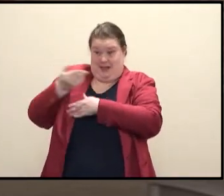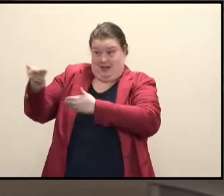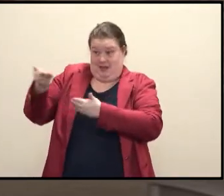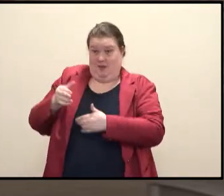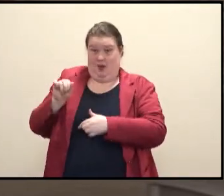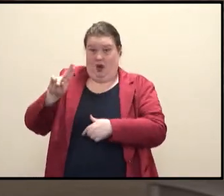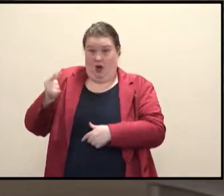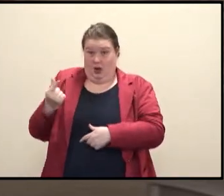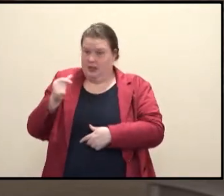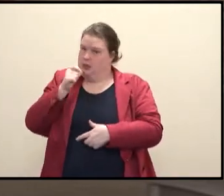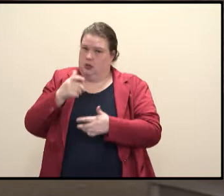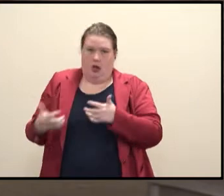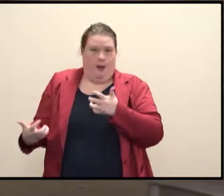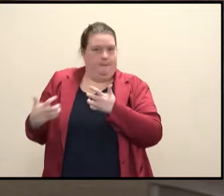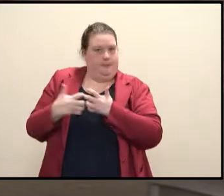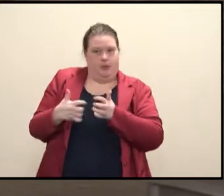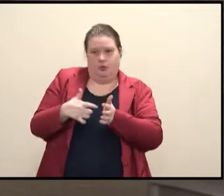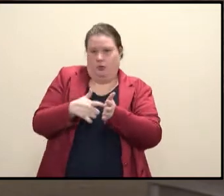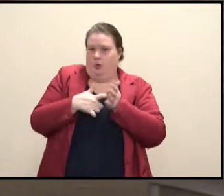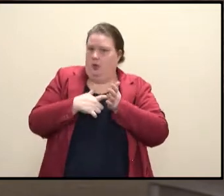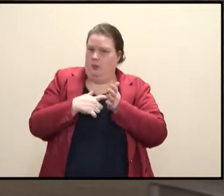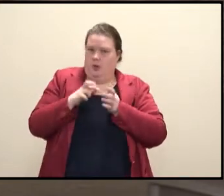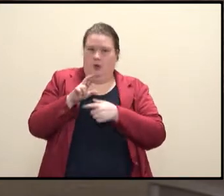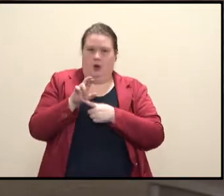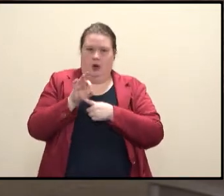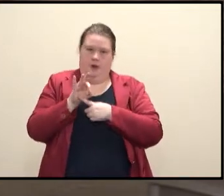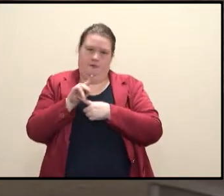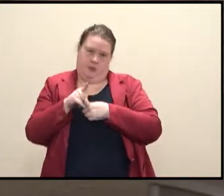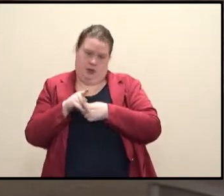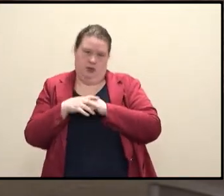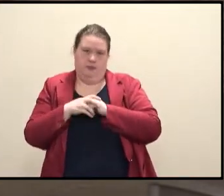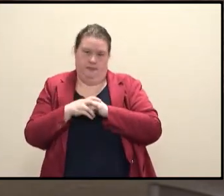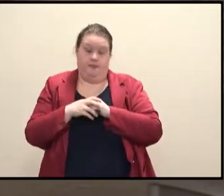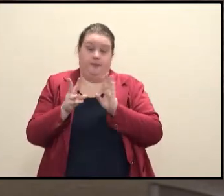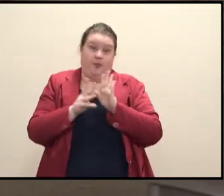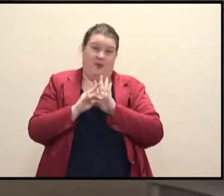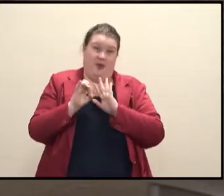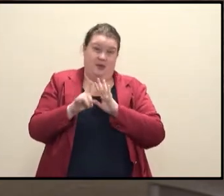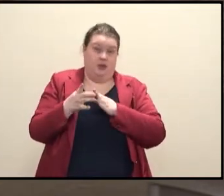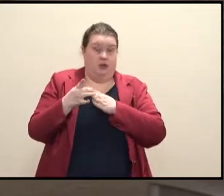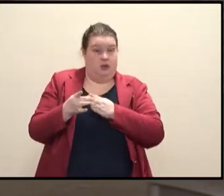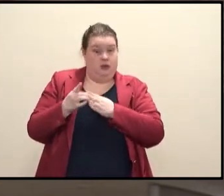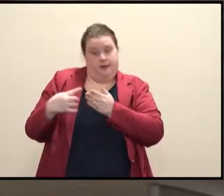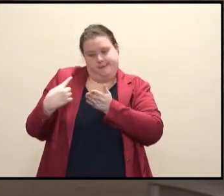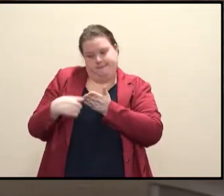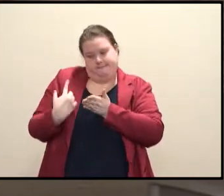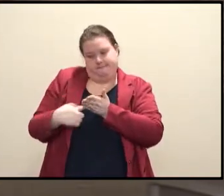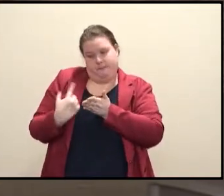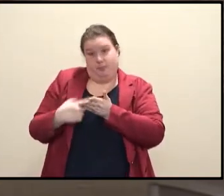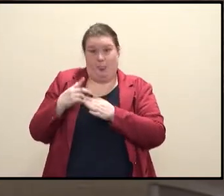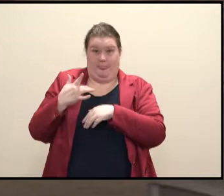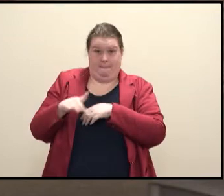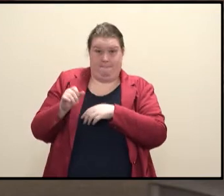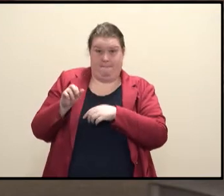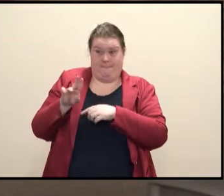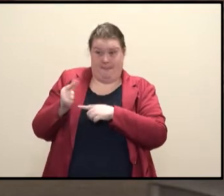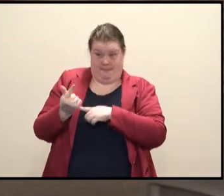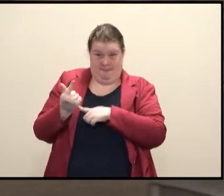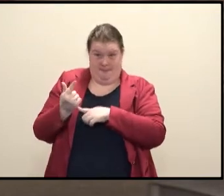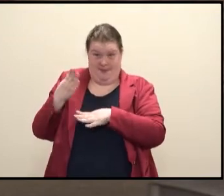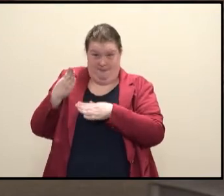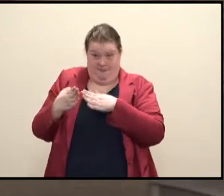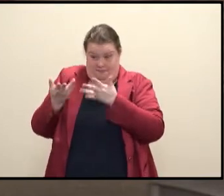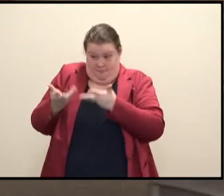not meet the RFP requirements. Waco ISD leadership discussed this issue and agreed that a delivery date of early August was